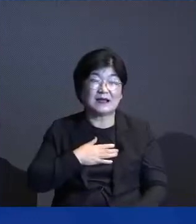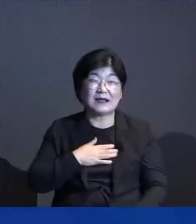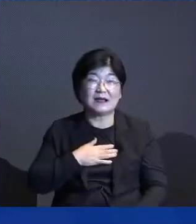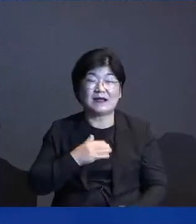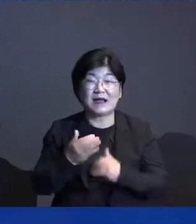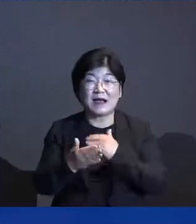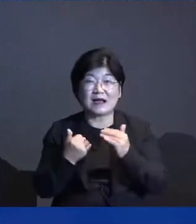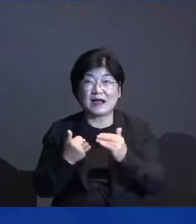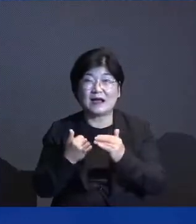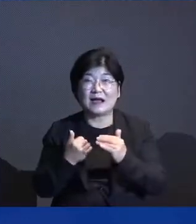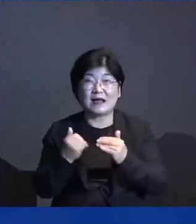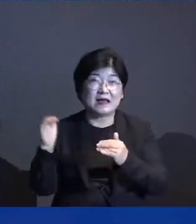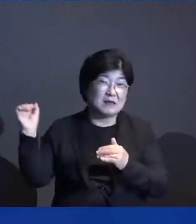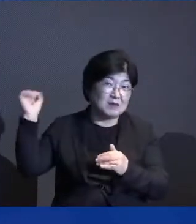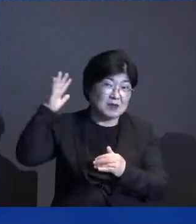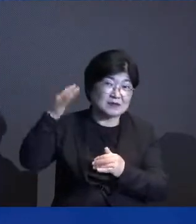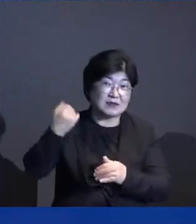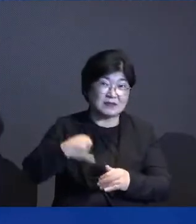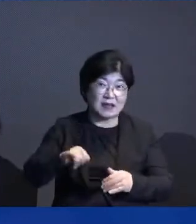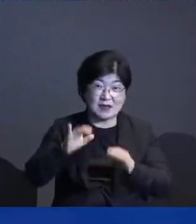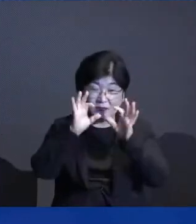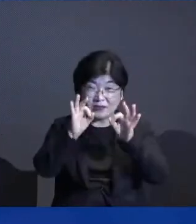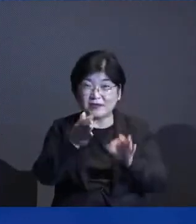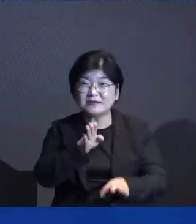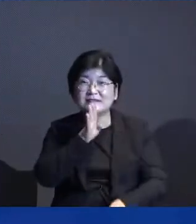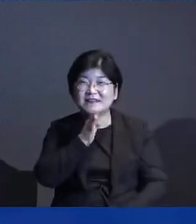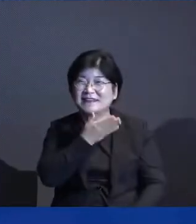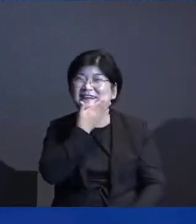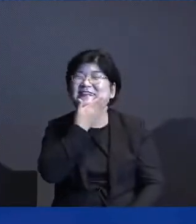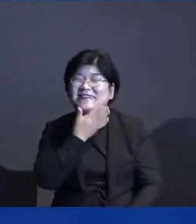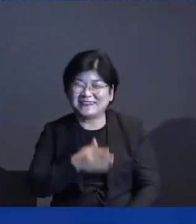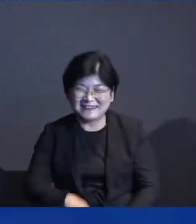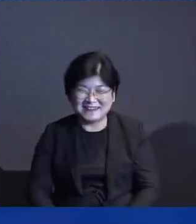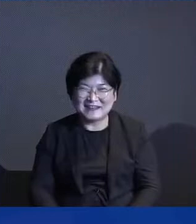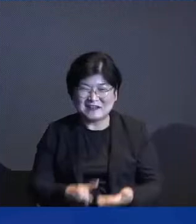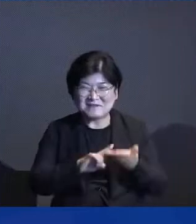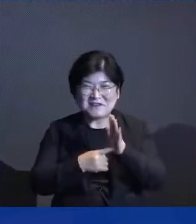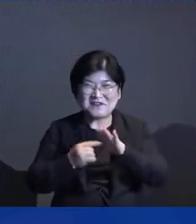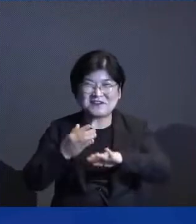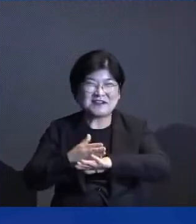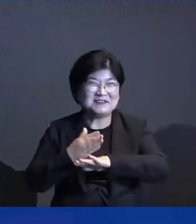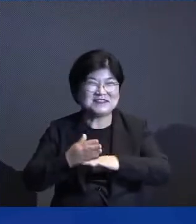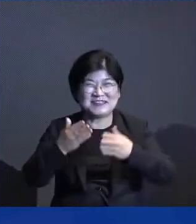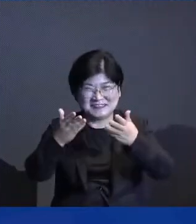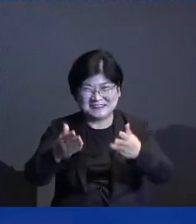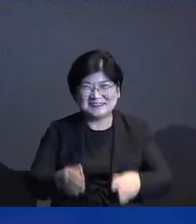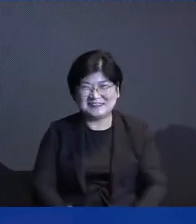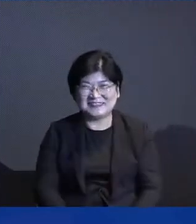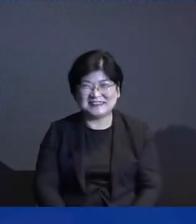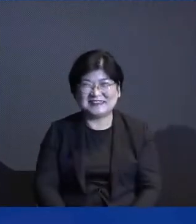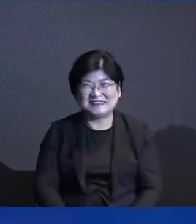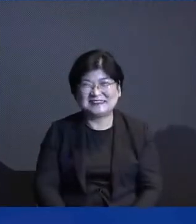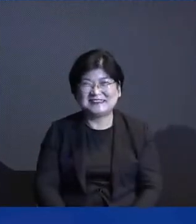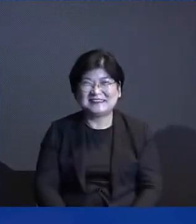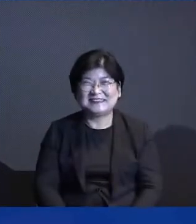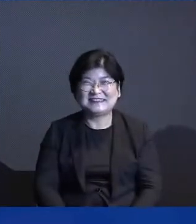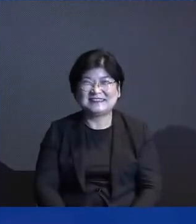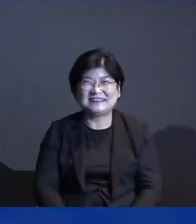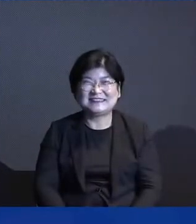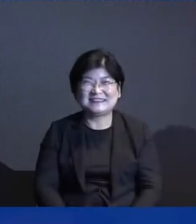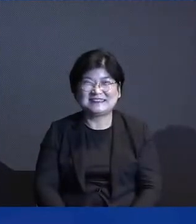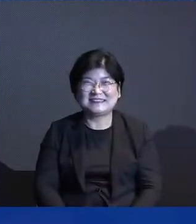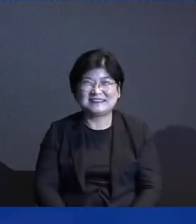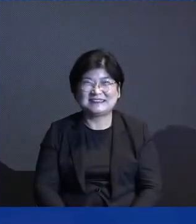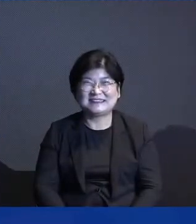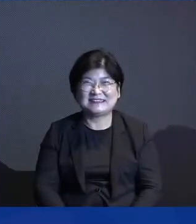Thank you very much. So, thank you for giving us an in-depth